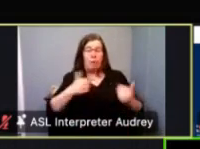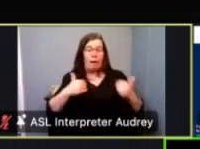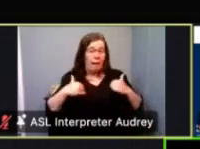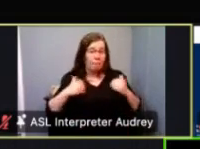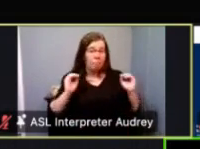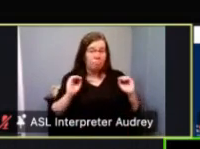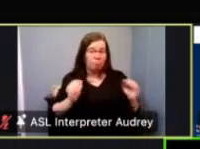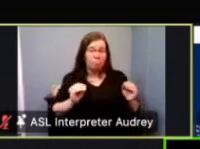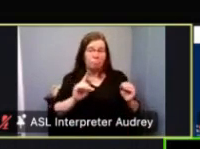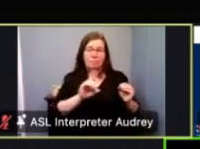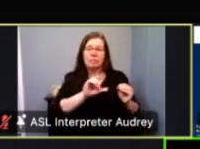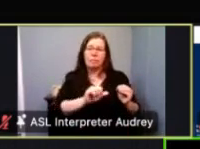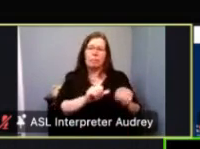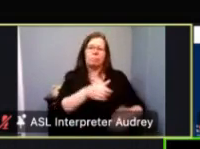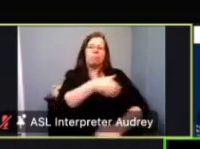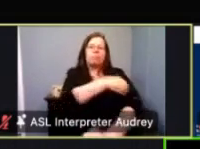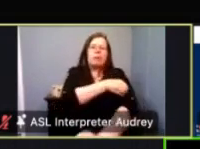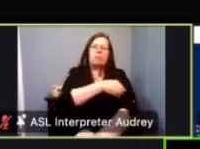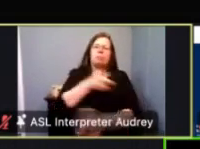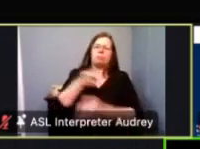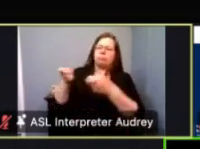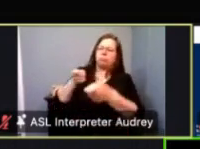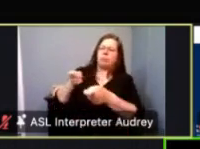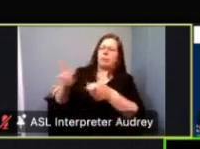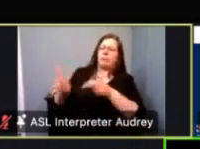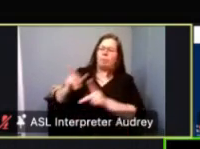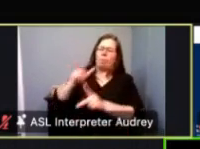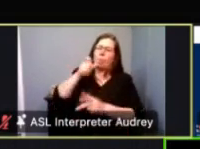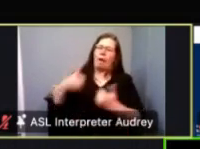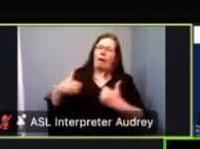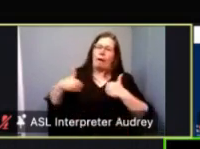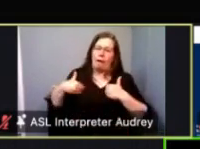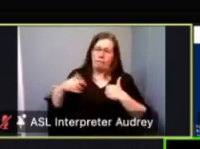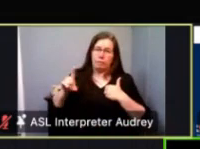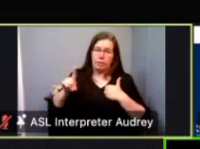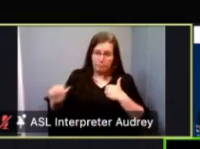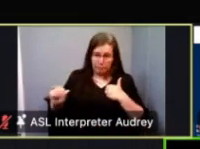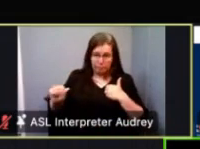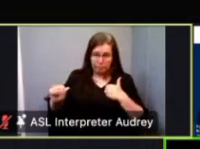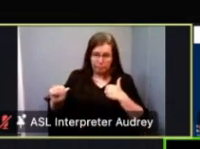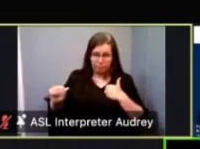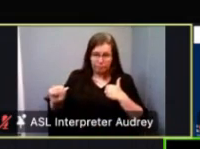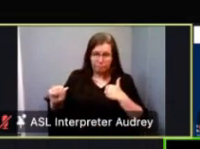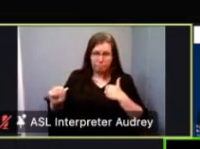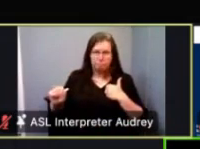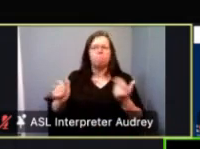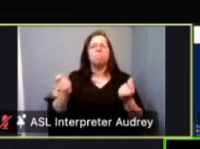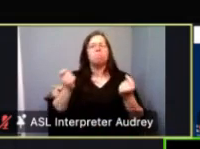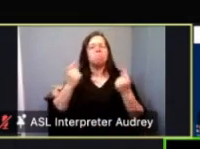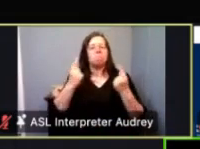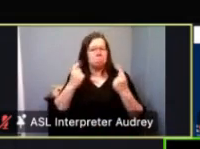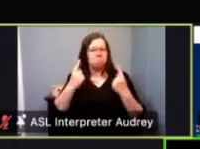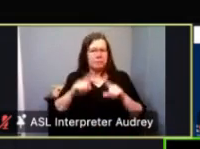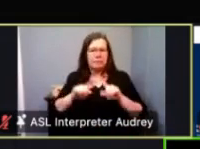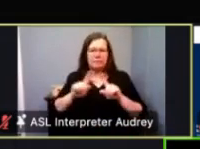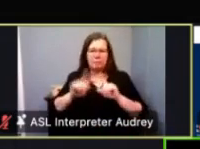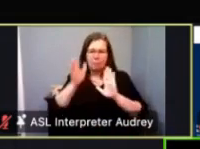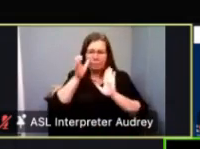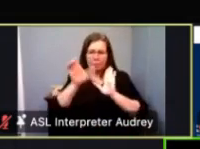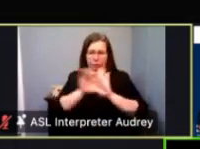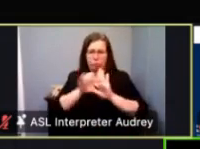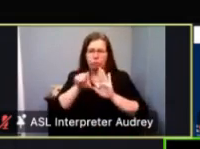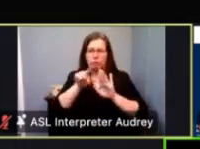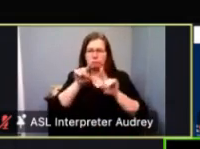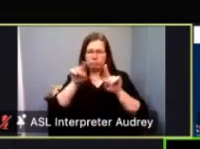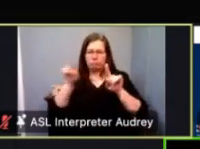disabilities have power over people with disabilities. So there are several pictures in this